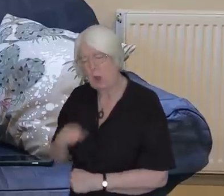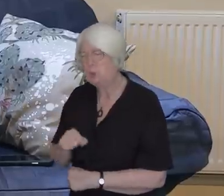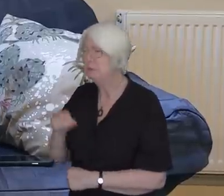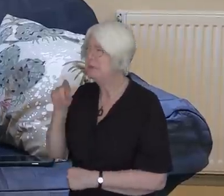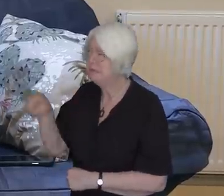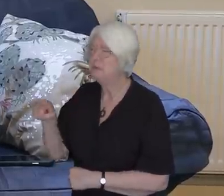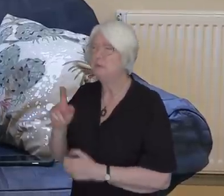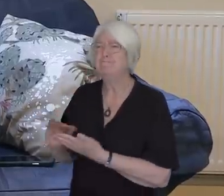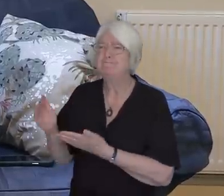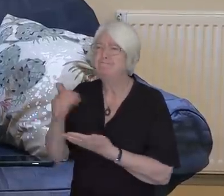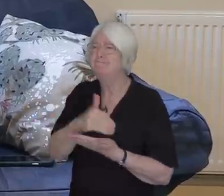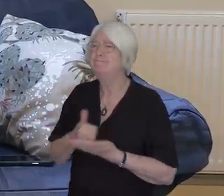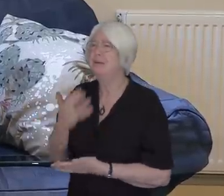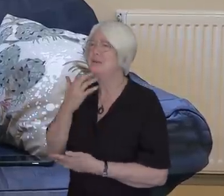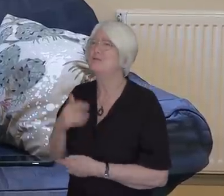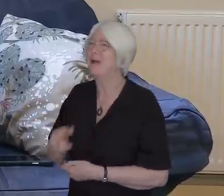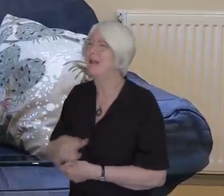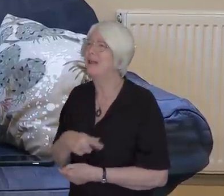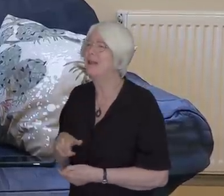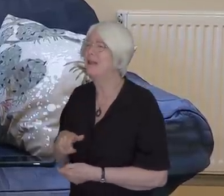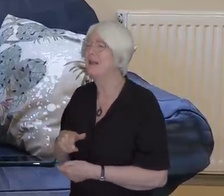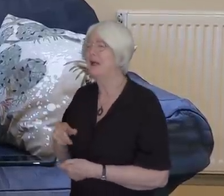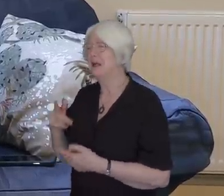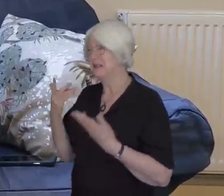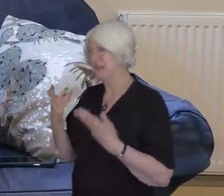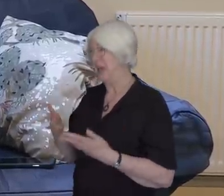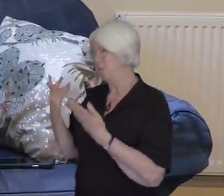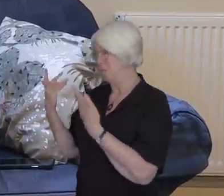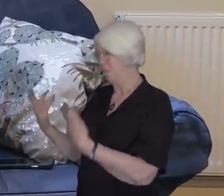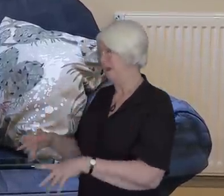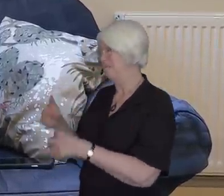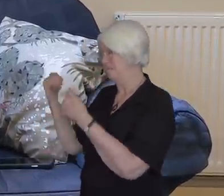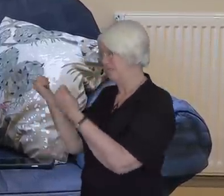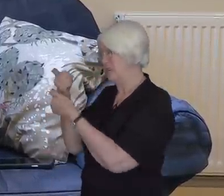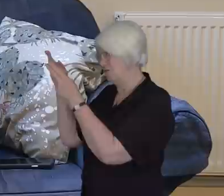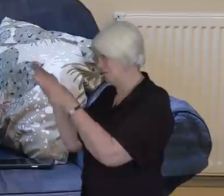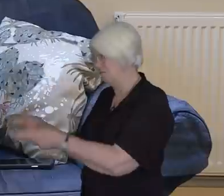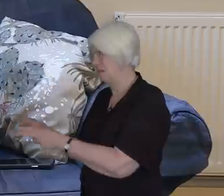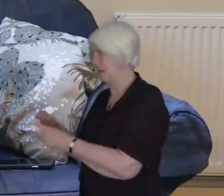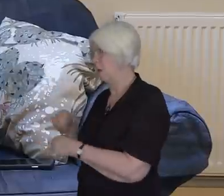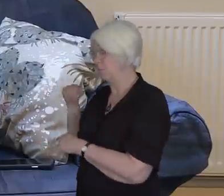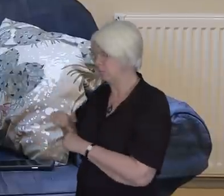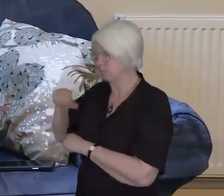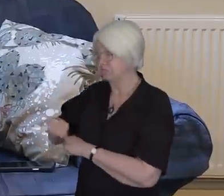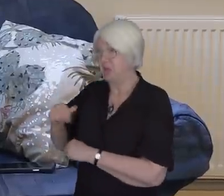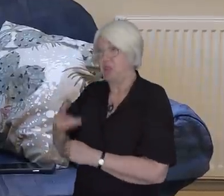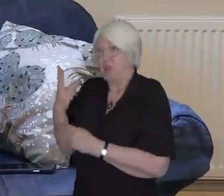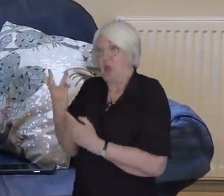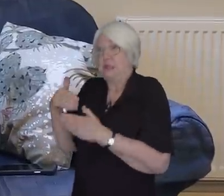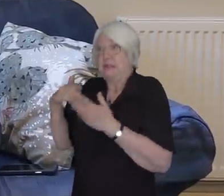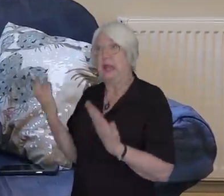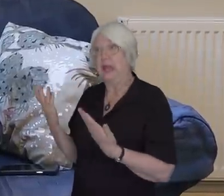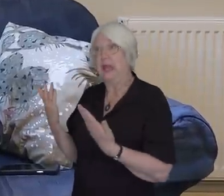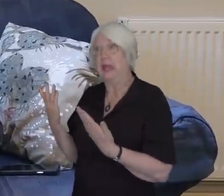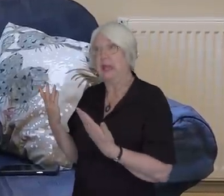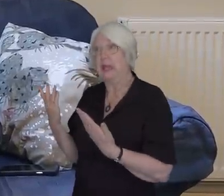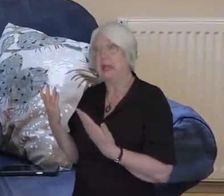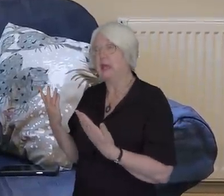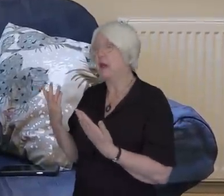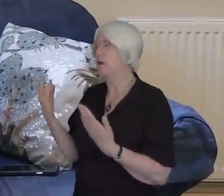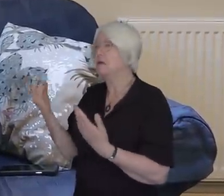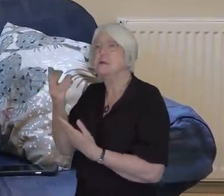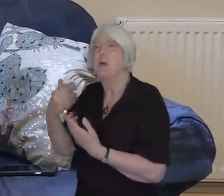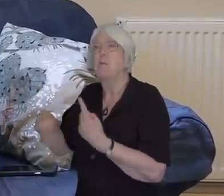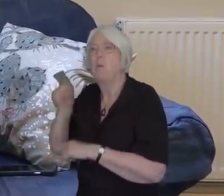Israel. Yes, and besides all this, it is now the third day since these things took place.